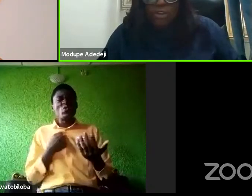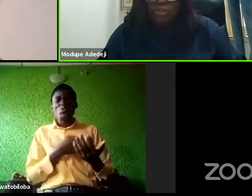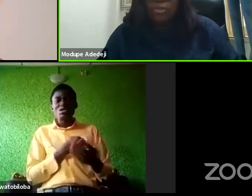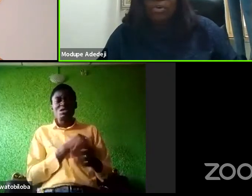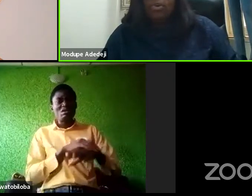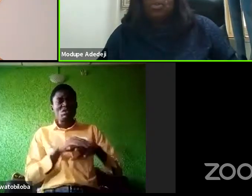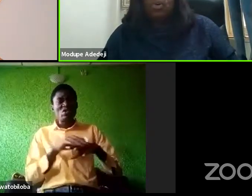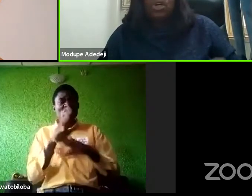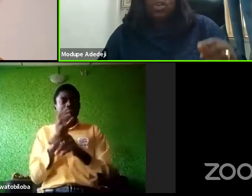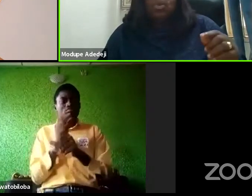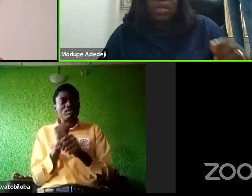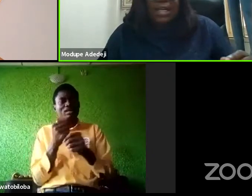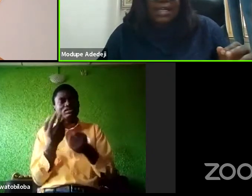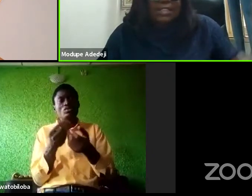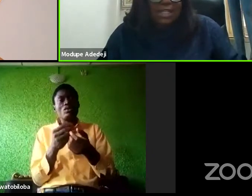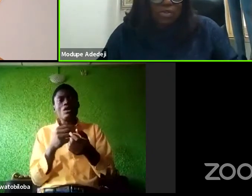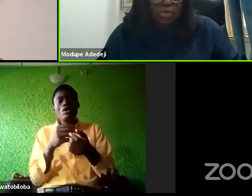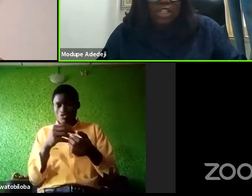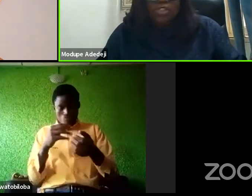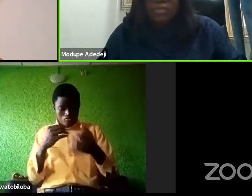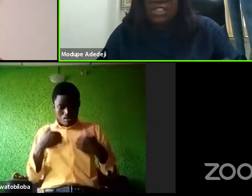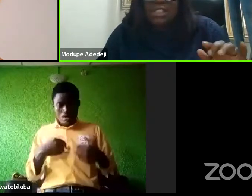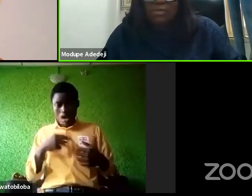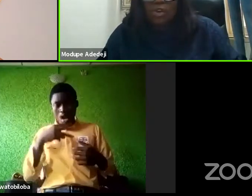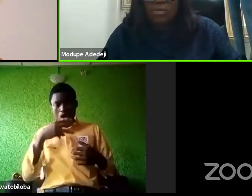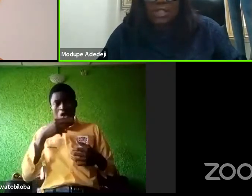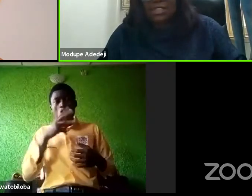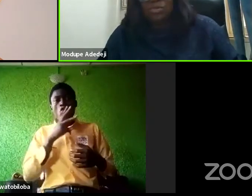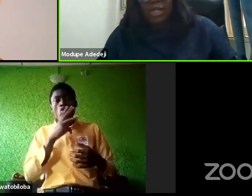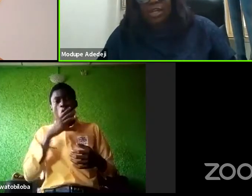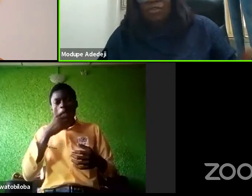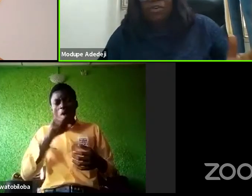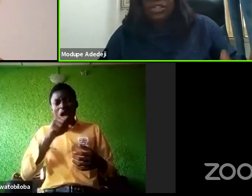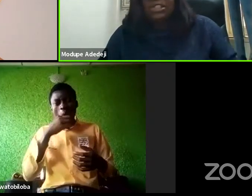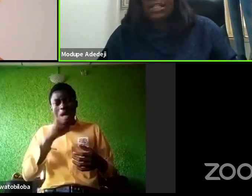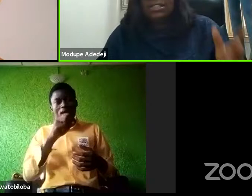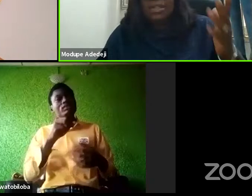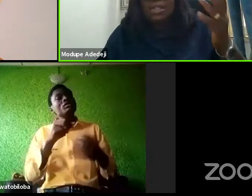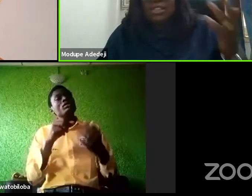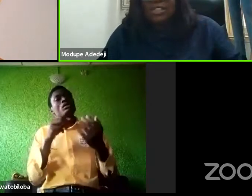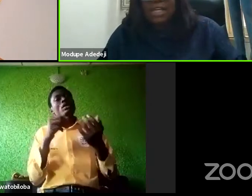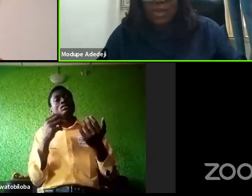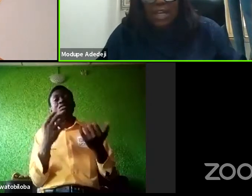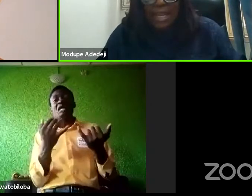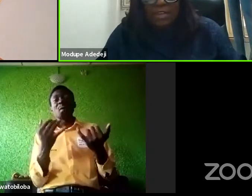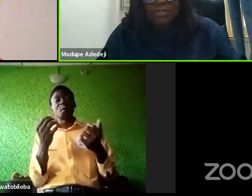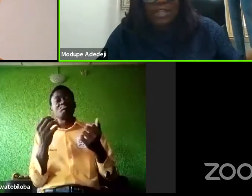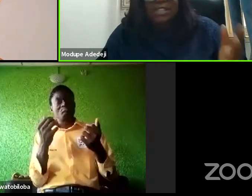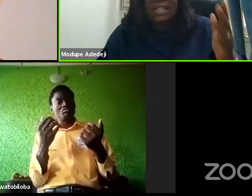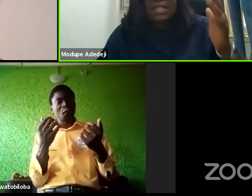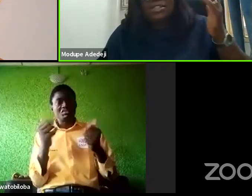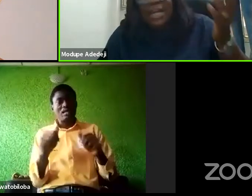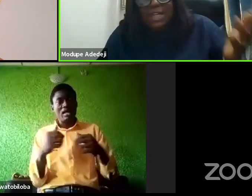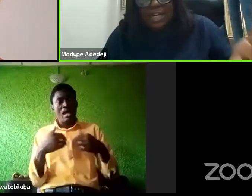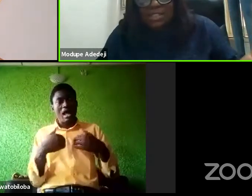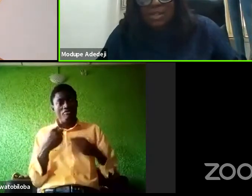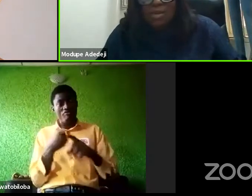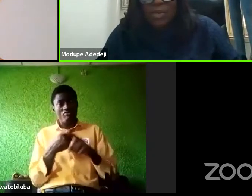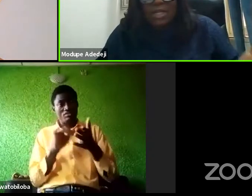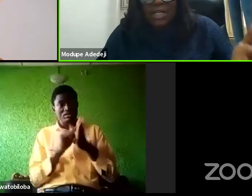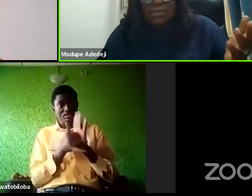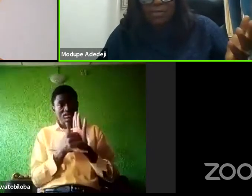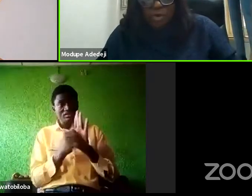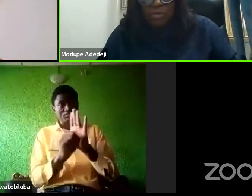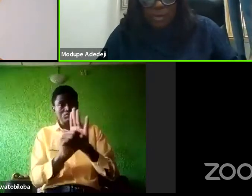enough. You know, so you can attend to each of these symptoms as it were. For instance, the sexual life, that there's